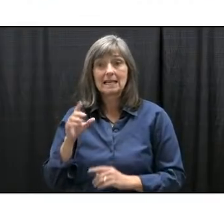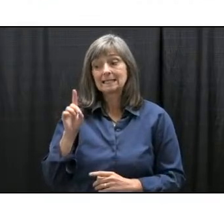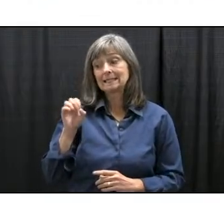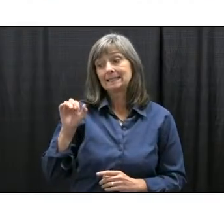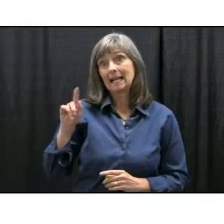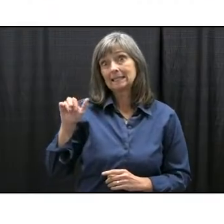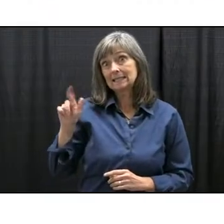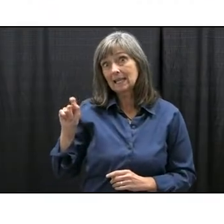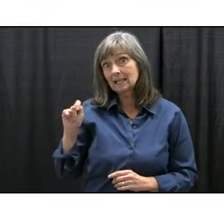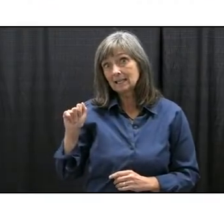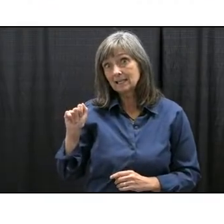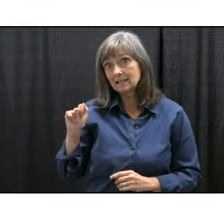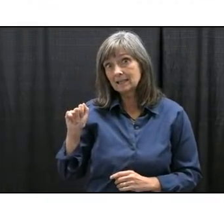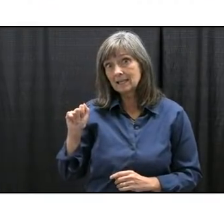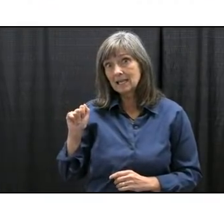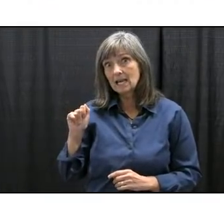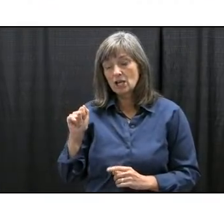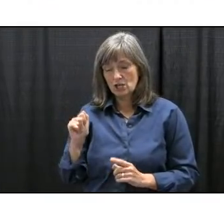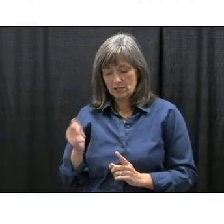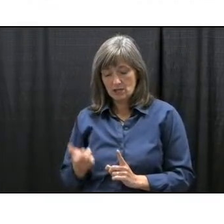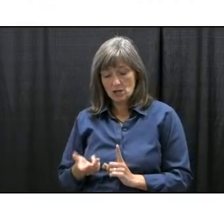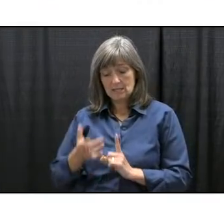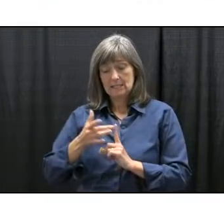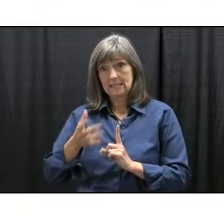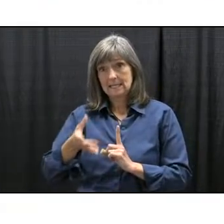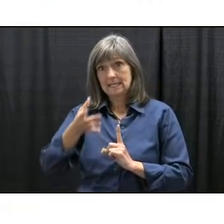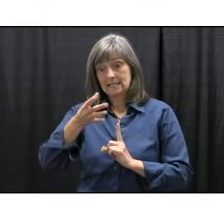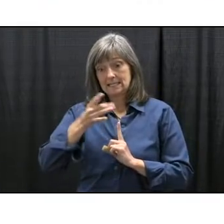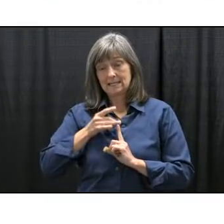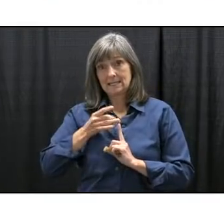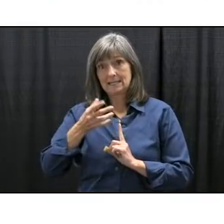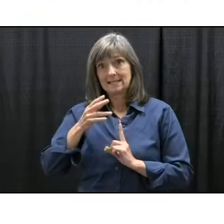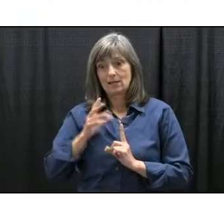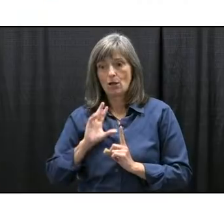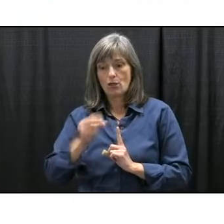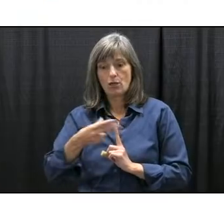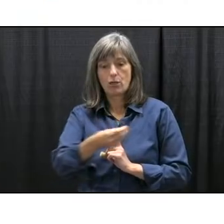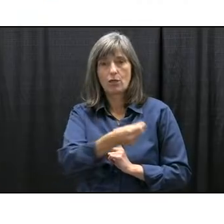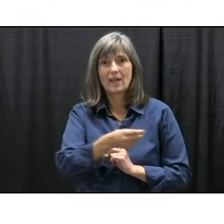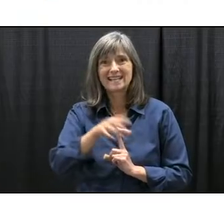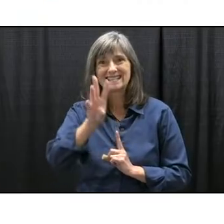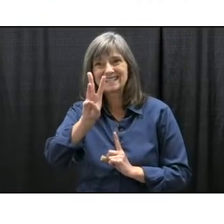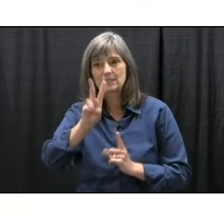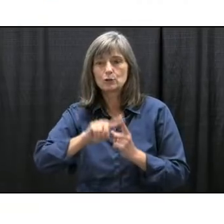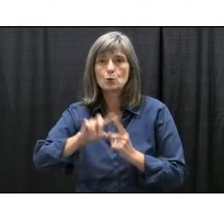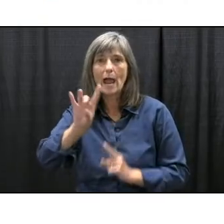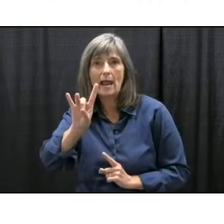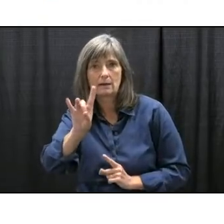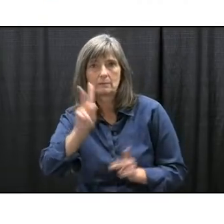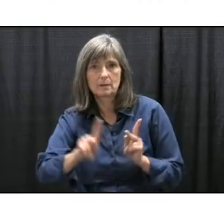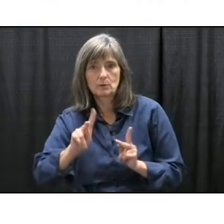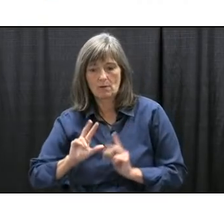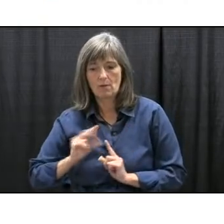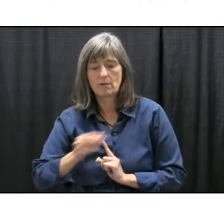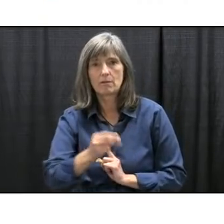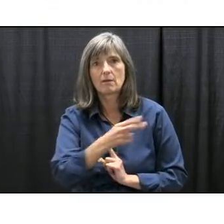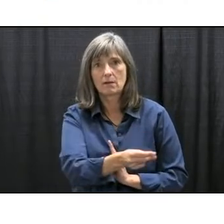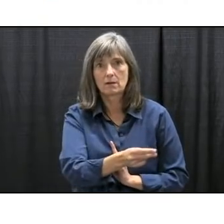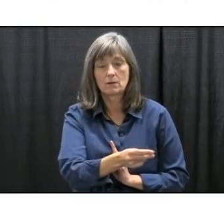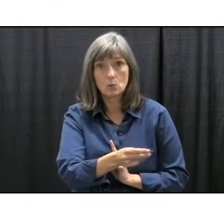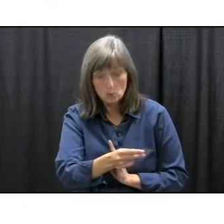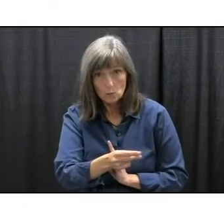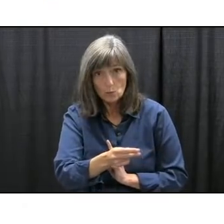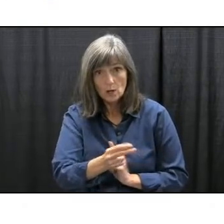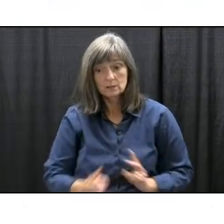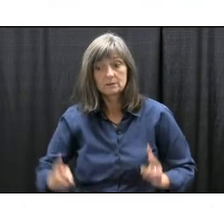the secondary infections now have increased significantly to 6 to 8. And so because of the increase in the reproduction